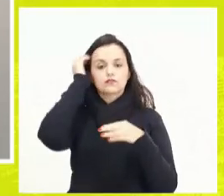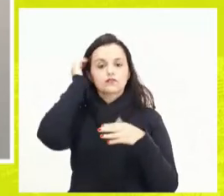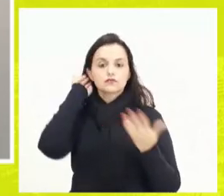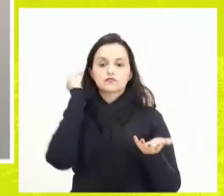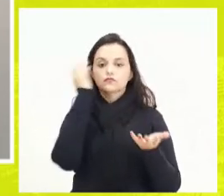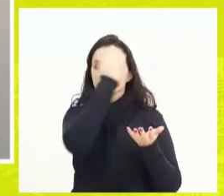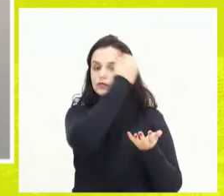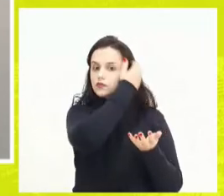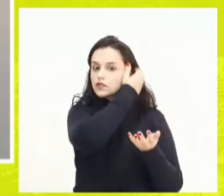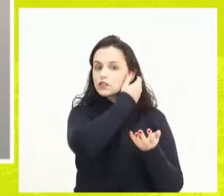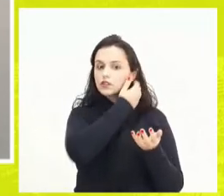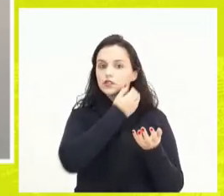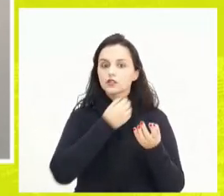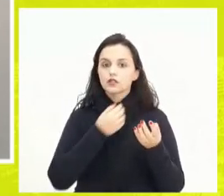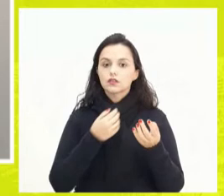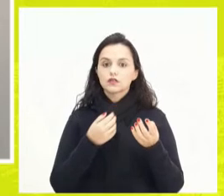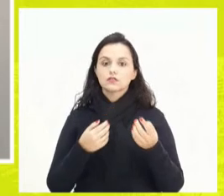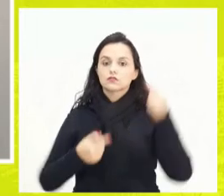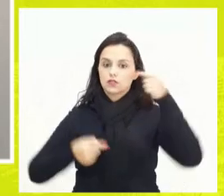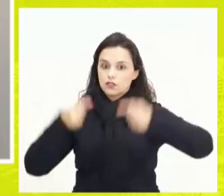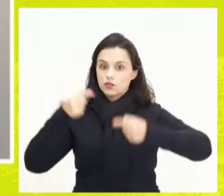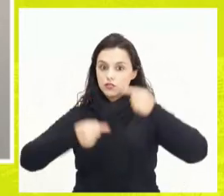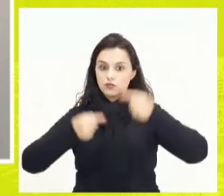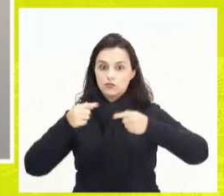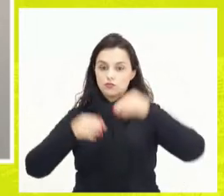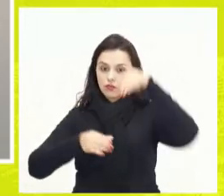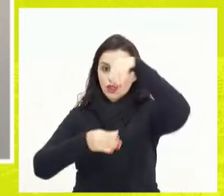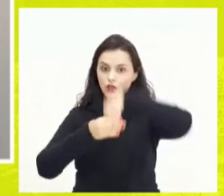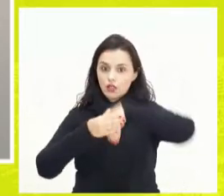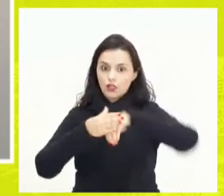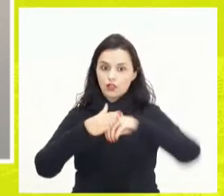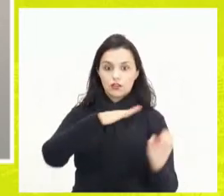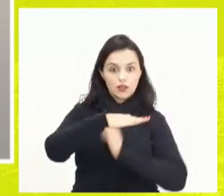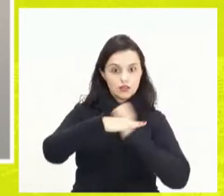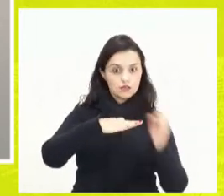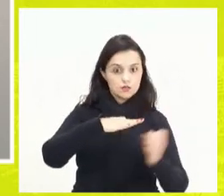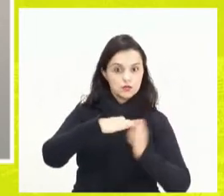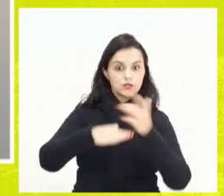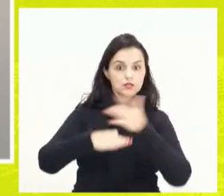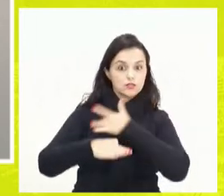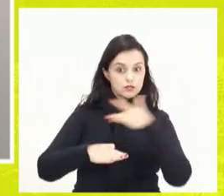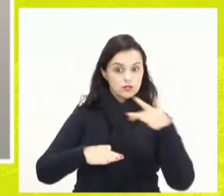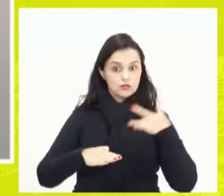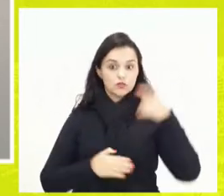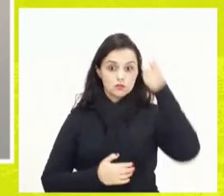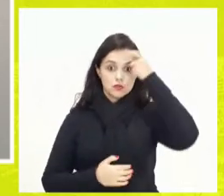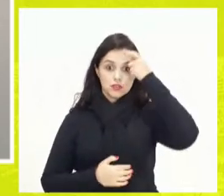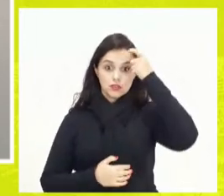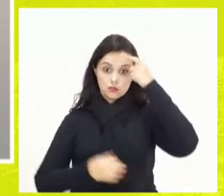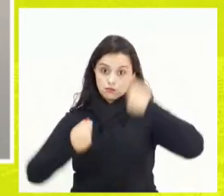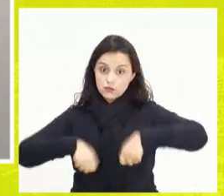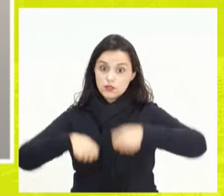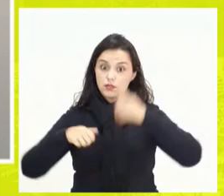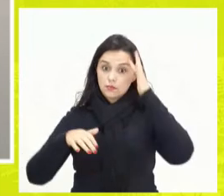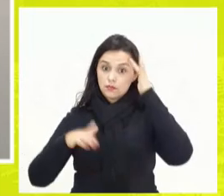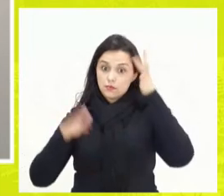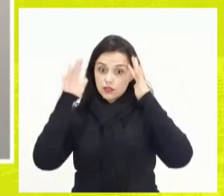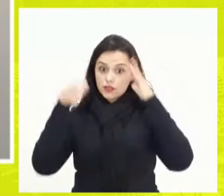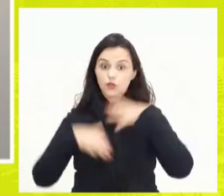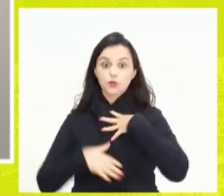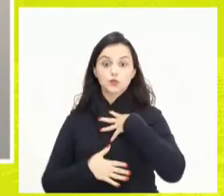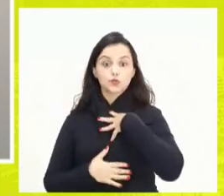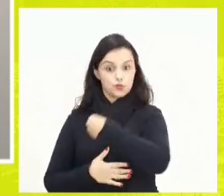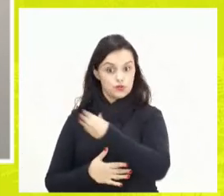final comments how this discussion within the company's own mental health must think of